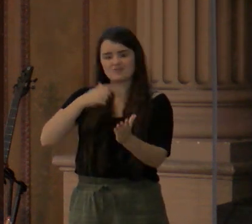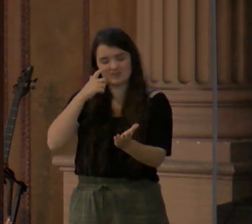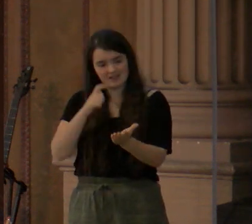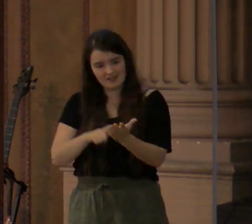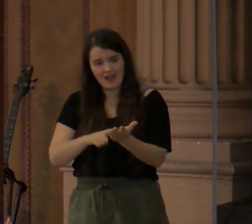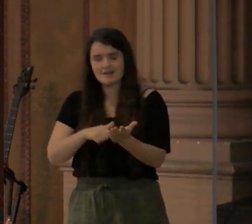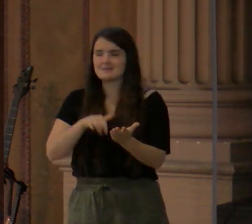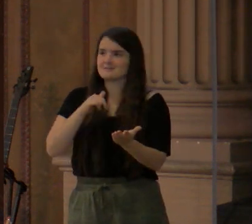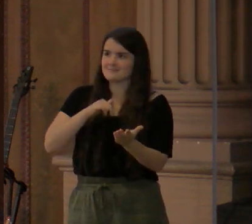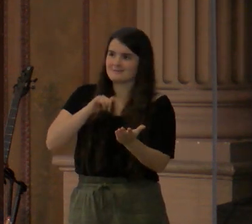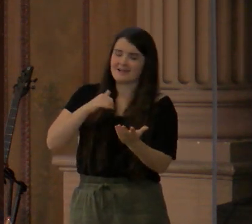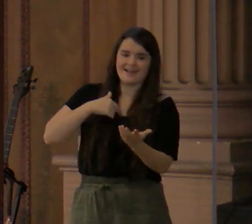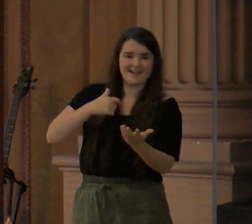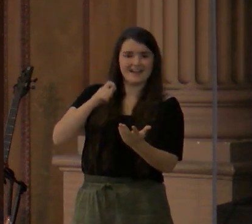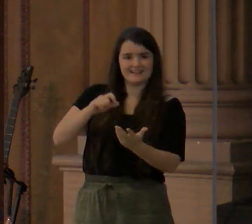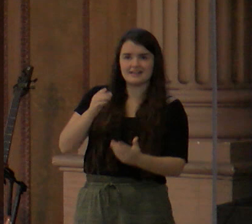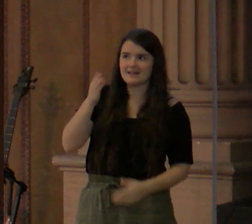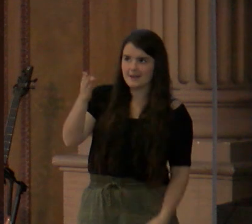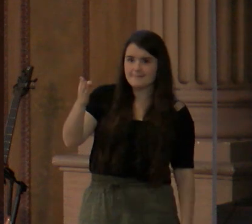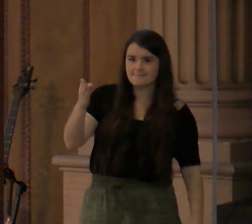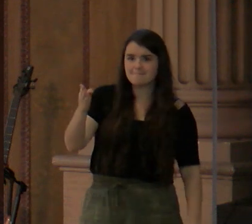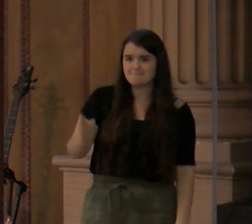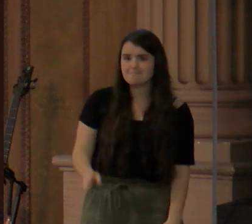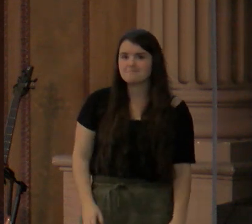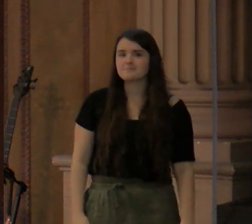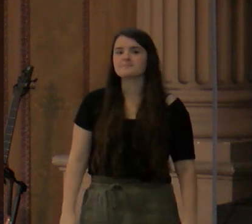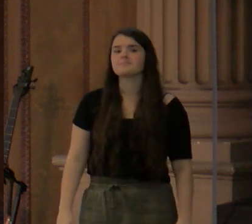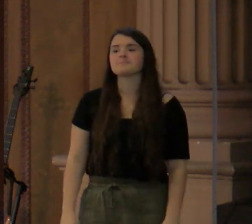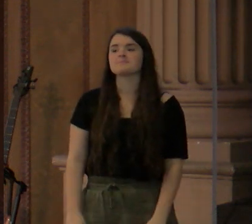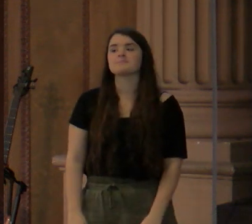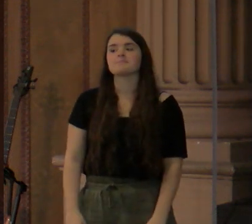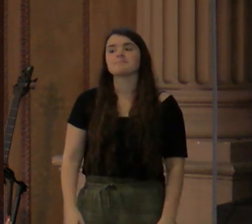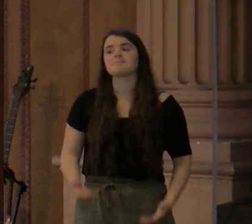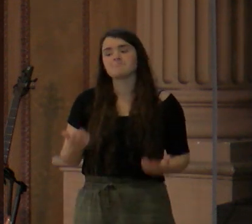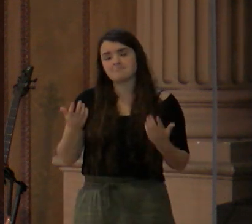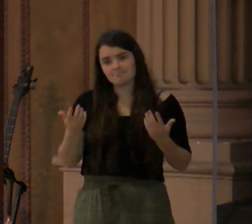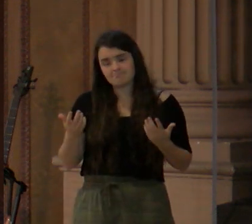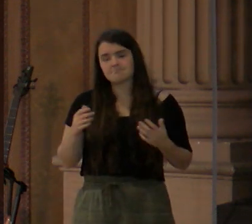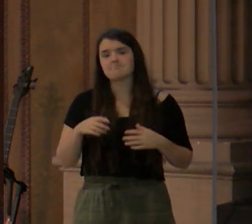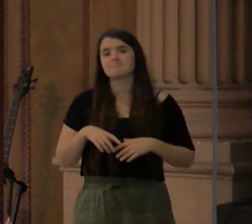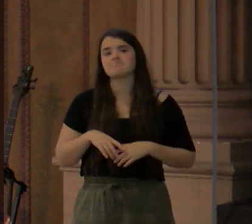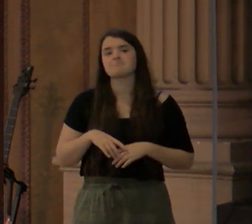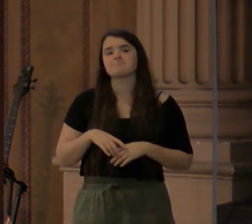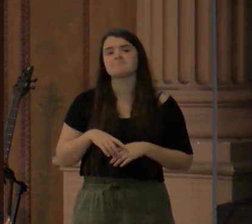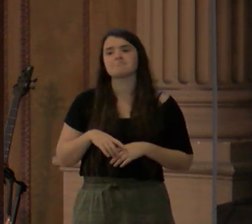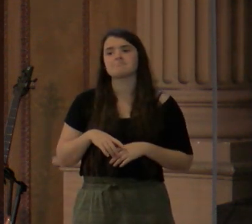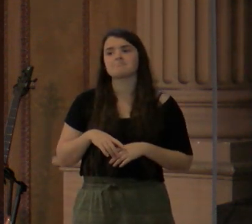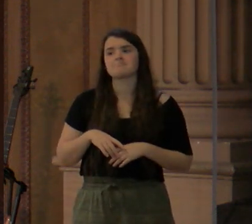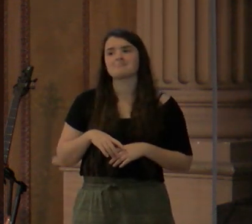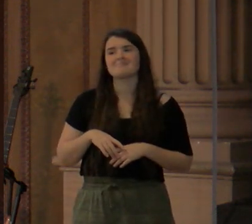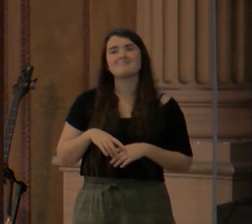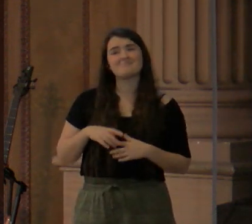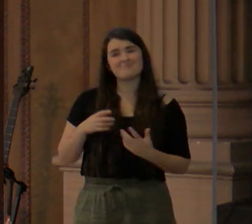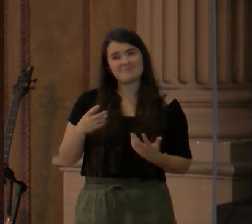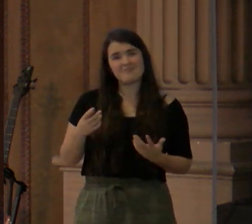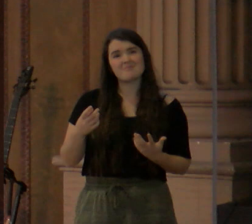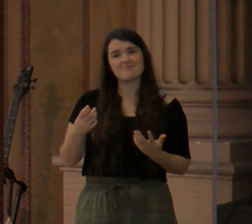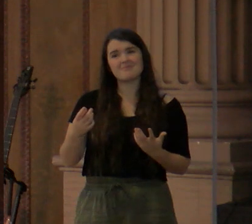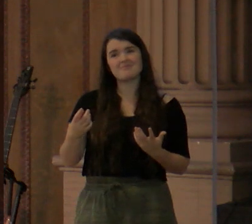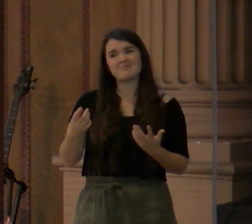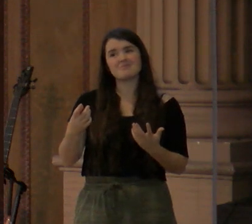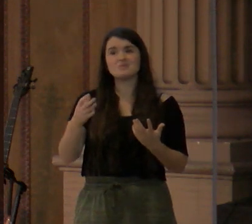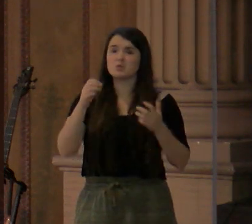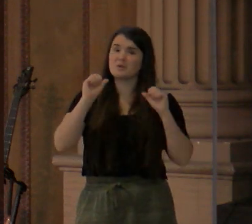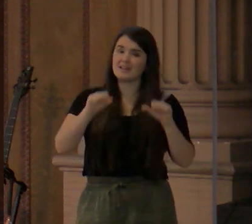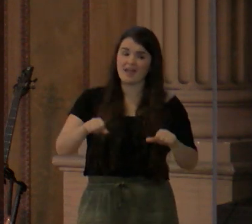in the beginning of this sermon today. But we go on and we live a life very imperfectly of true obedience